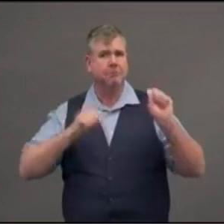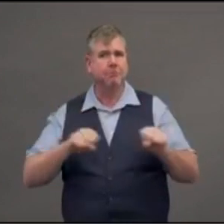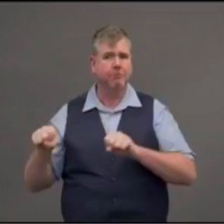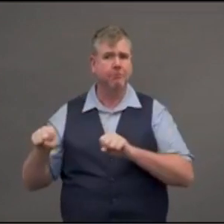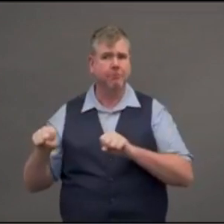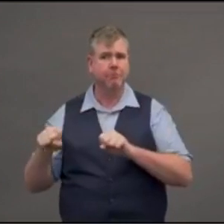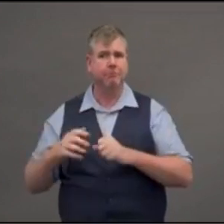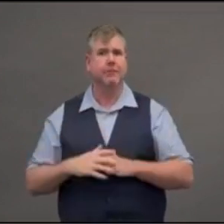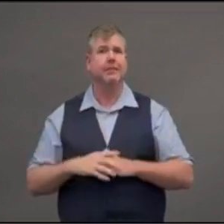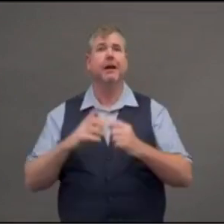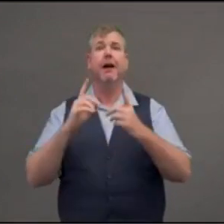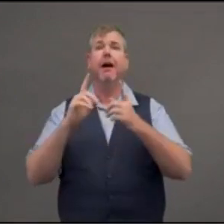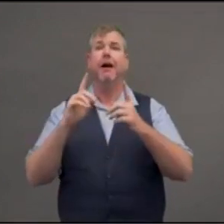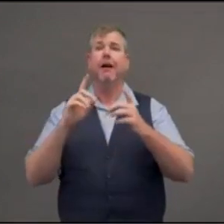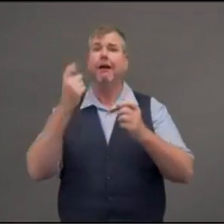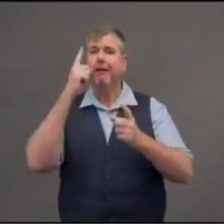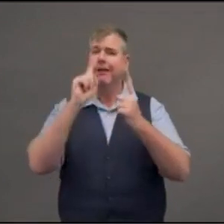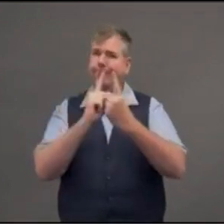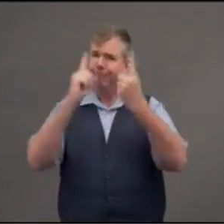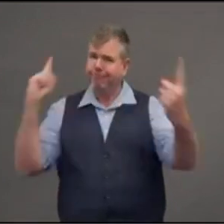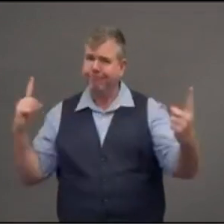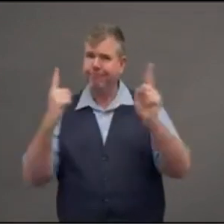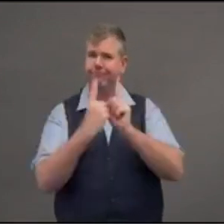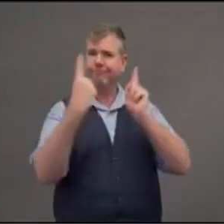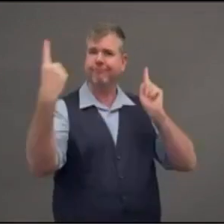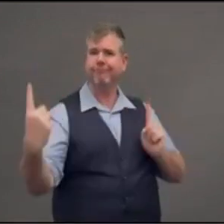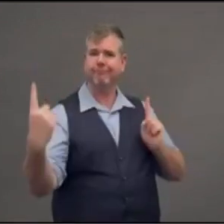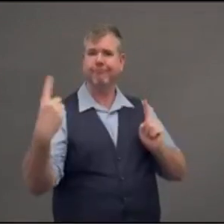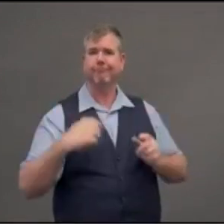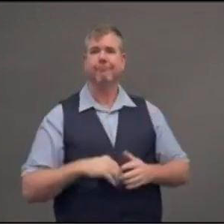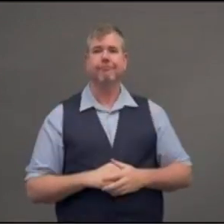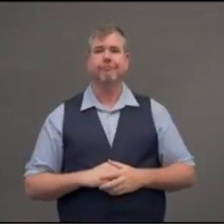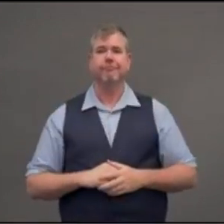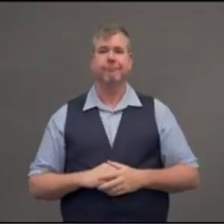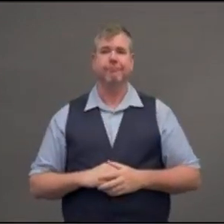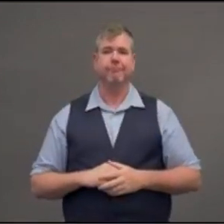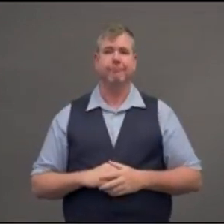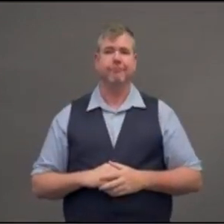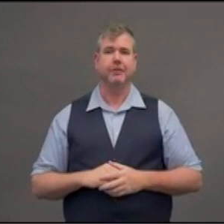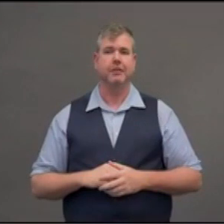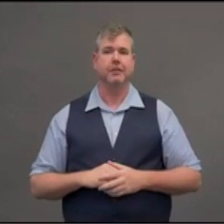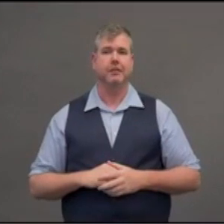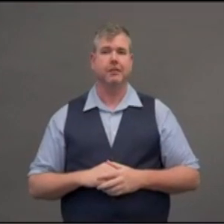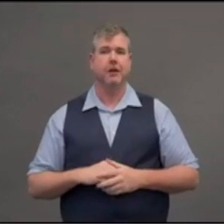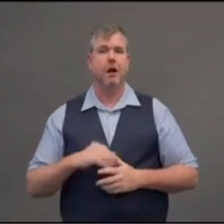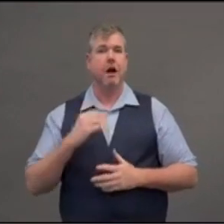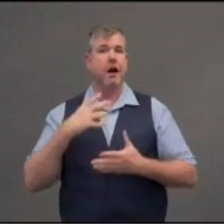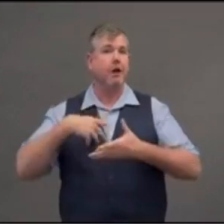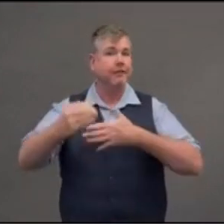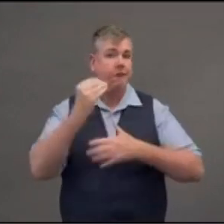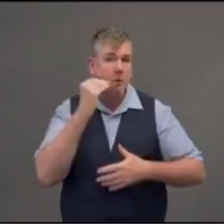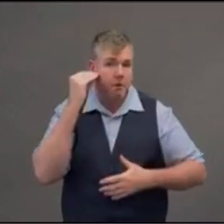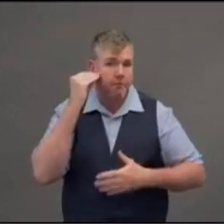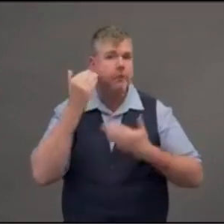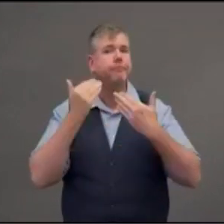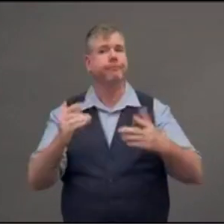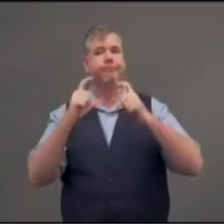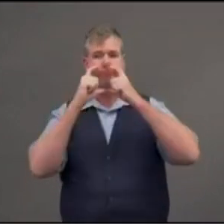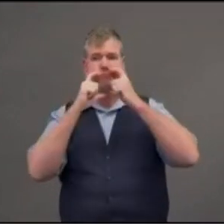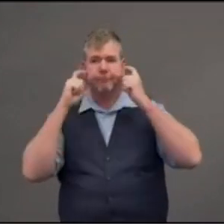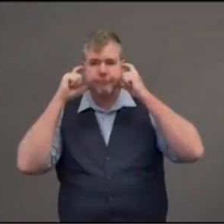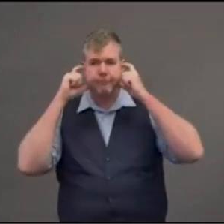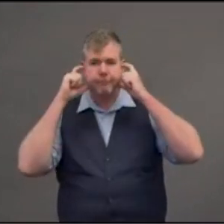face coverings or masks when you are outside of your home for essential travel, avoiding gatherings with people outside of